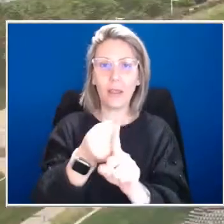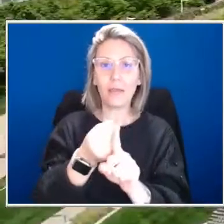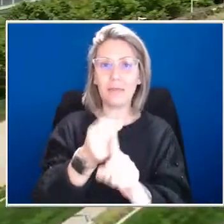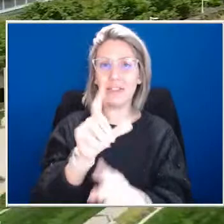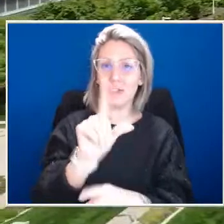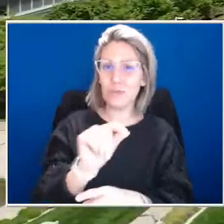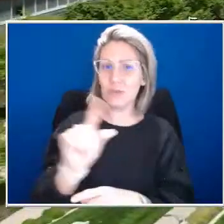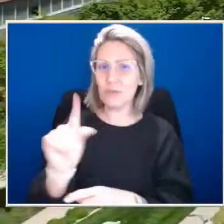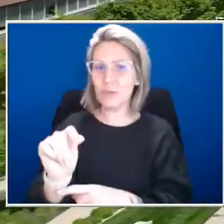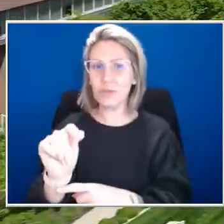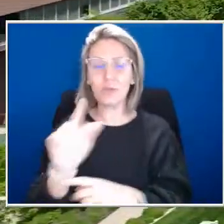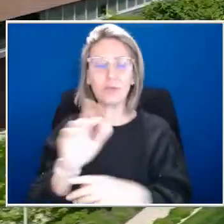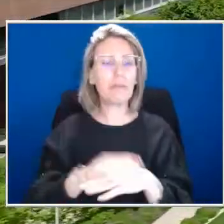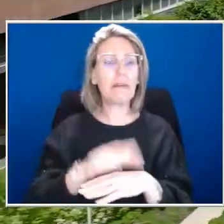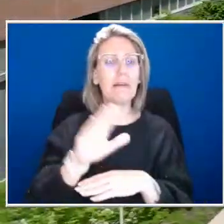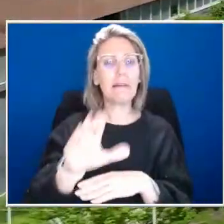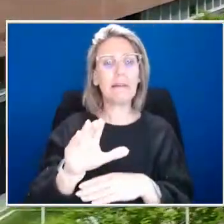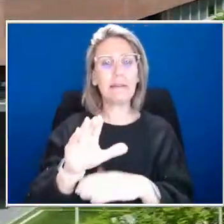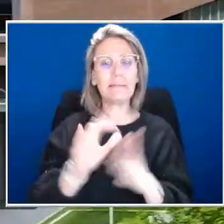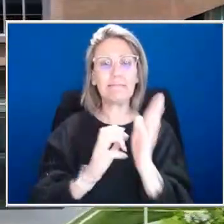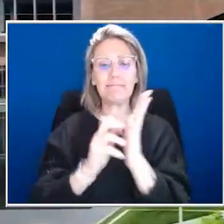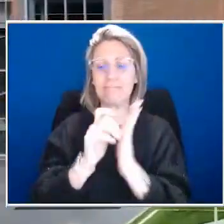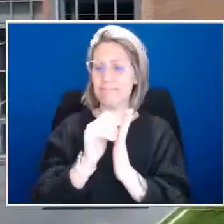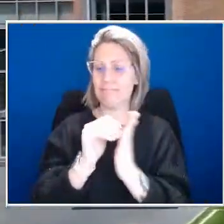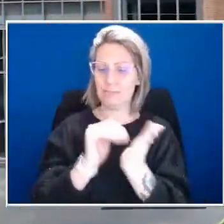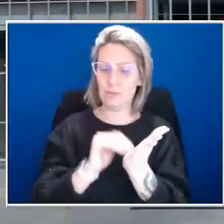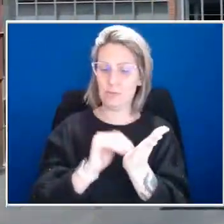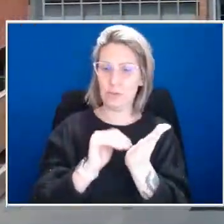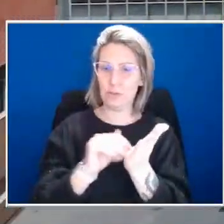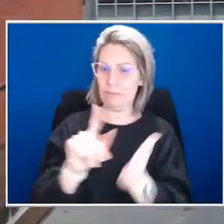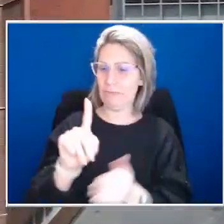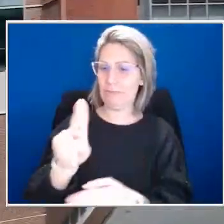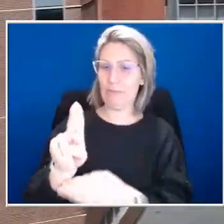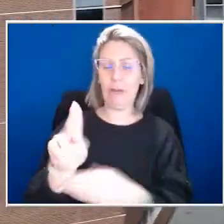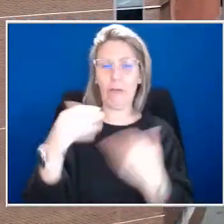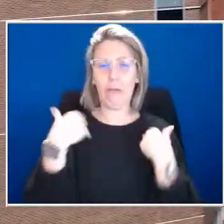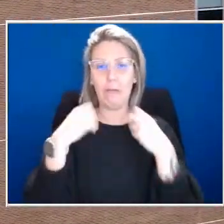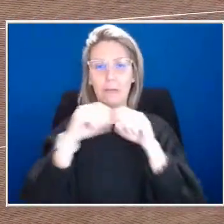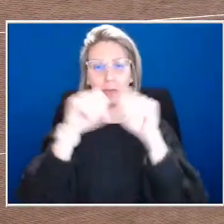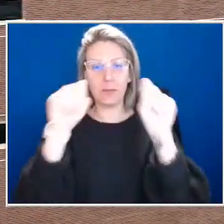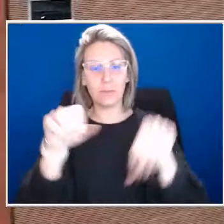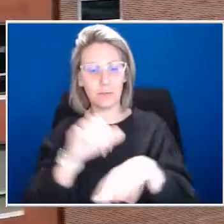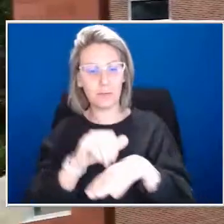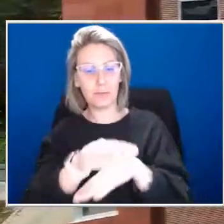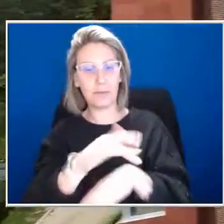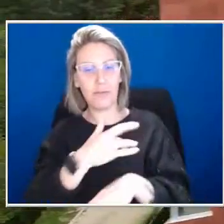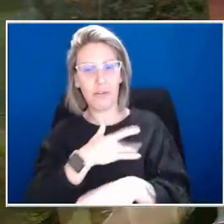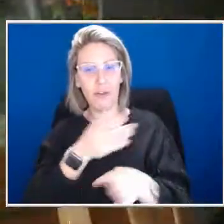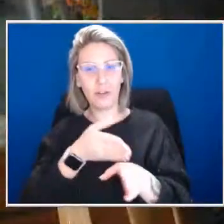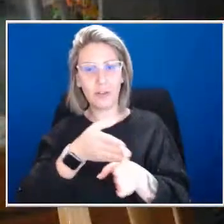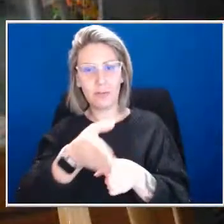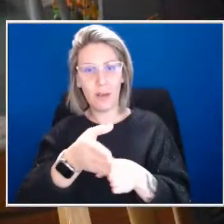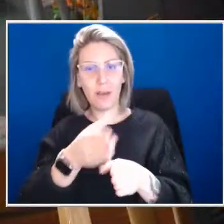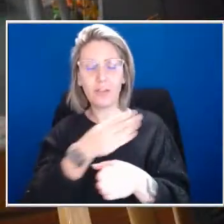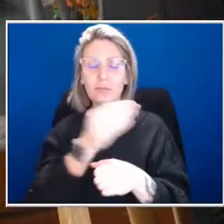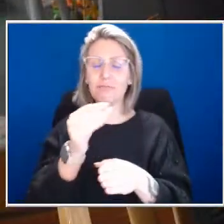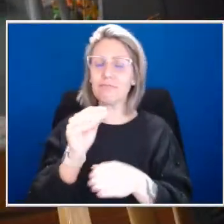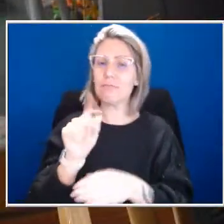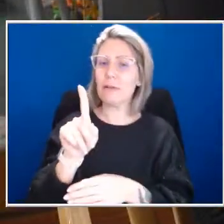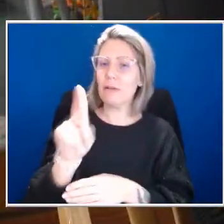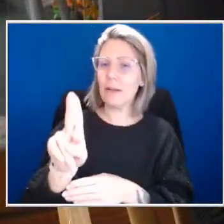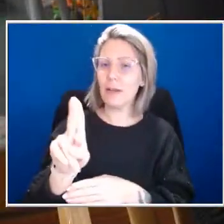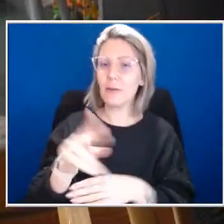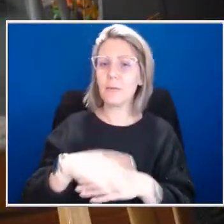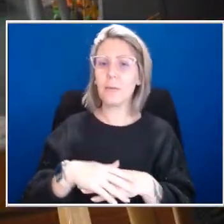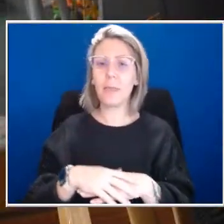the University of Kansas Cancer Center sent him to heart specialists at the University of Kansas Health System. He was just about to walk